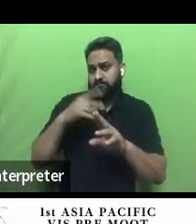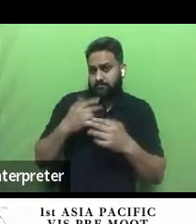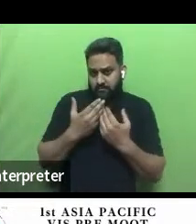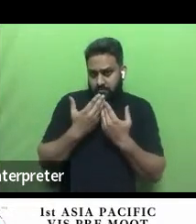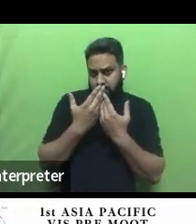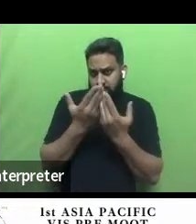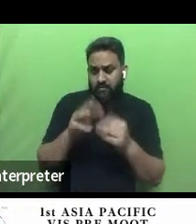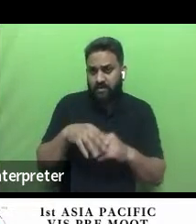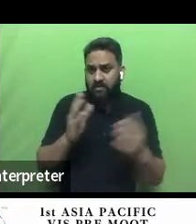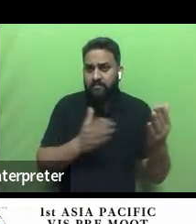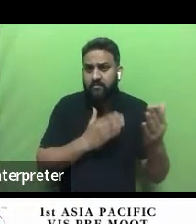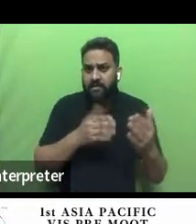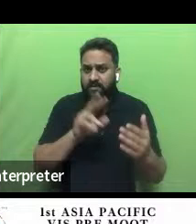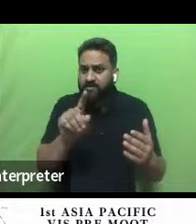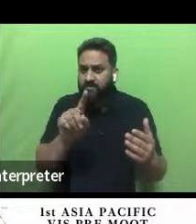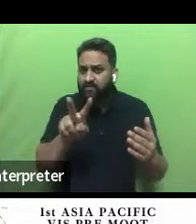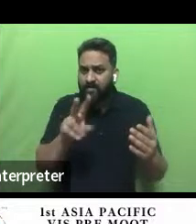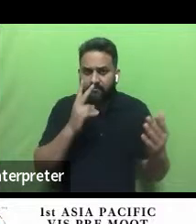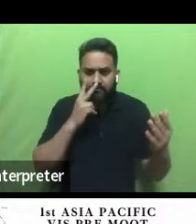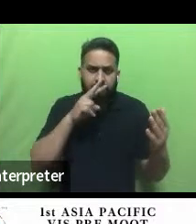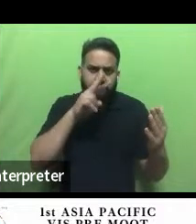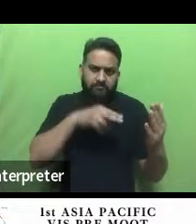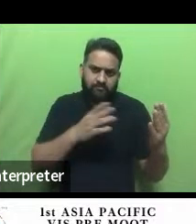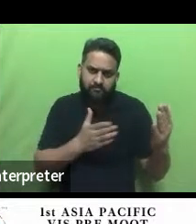page 12 of the record.